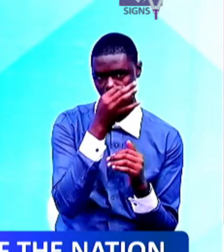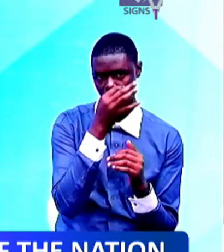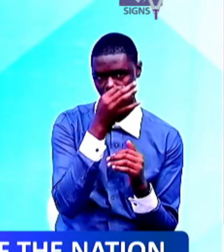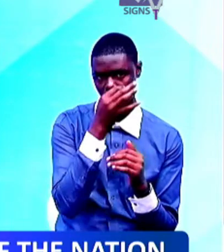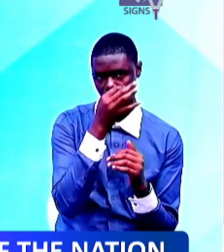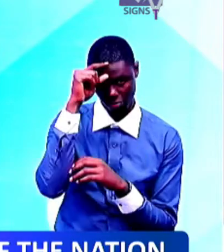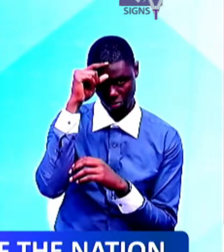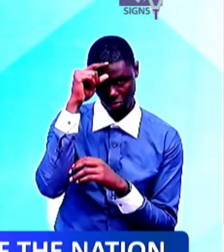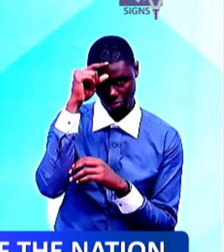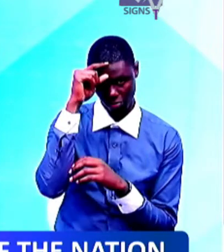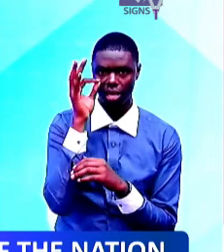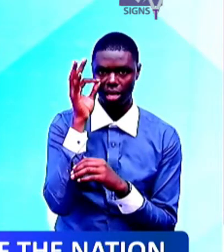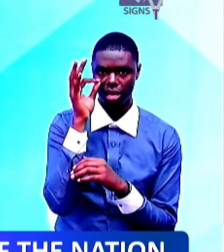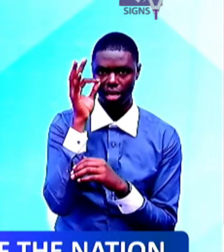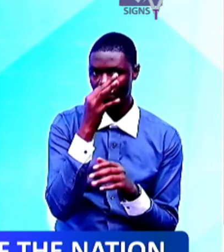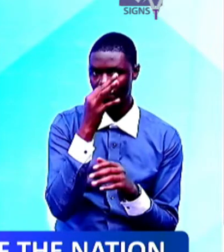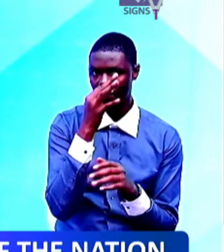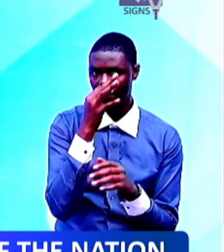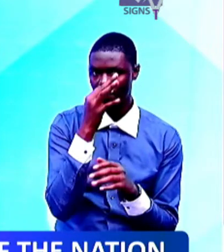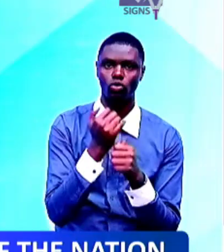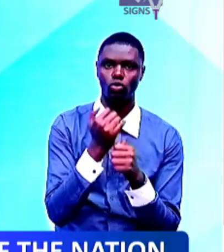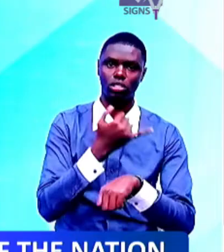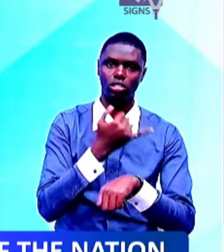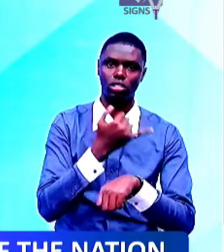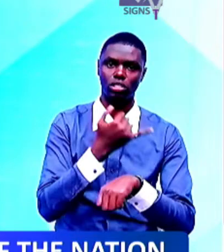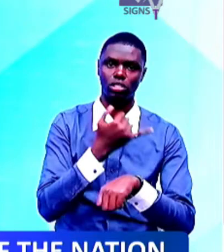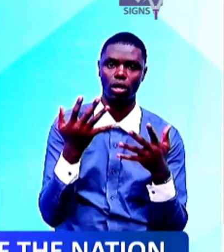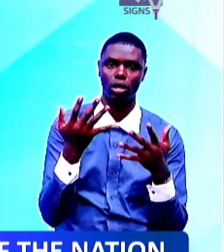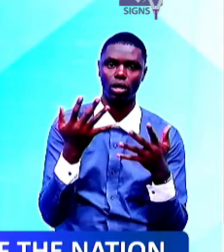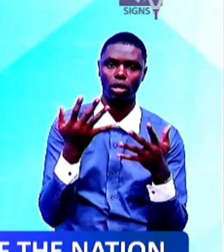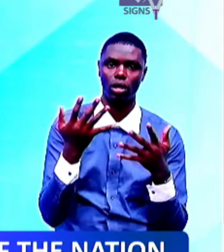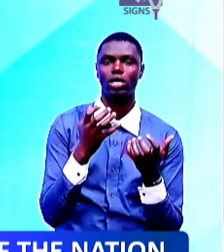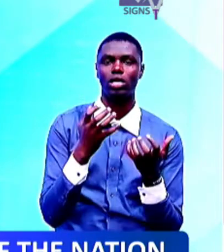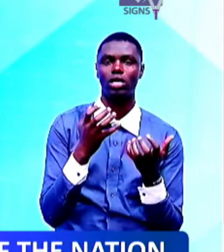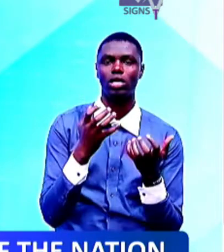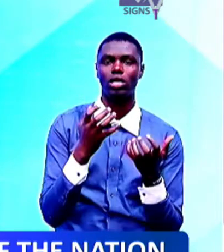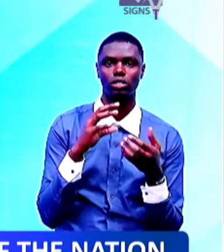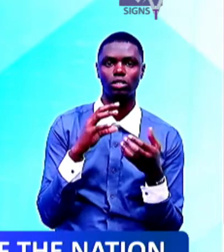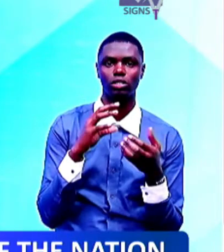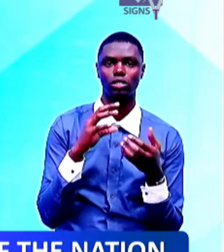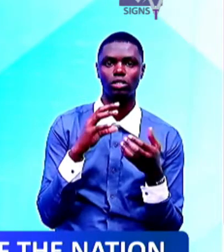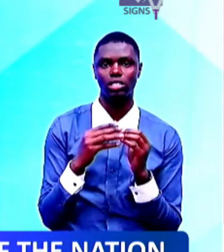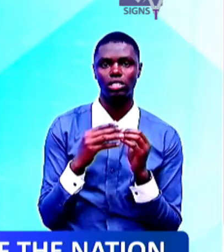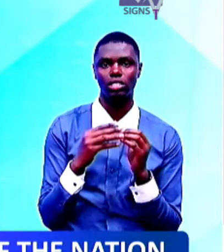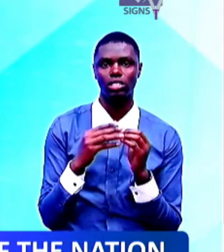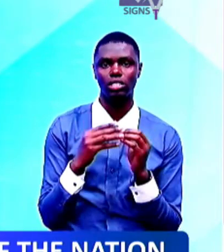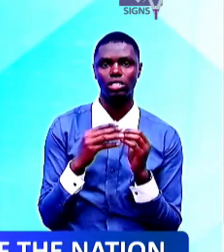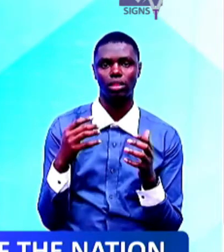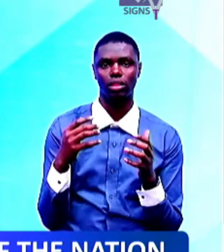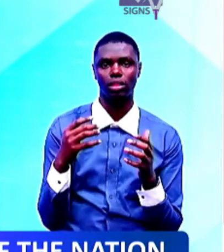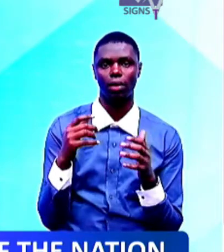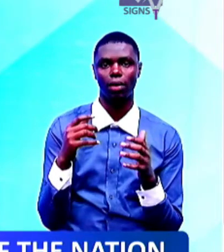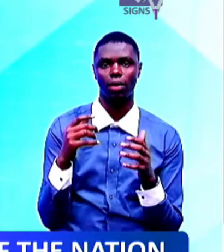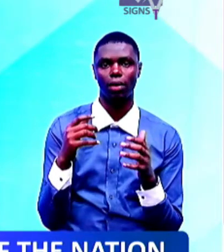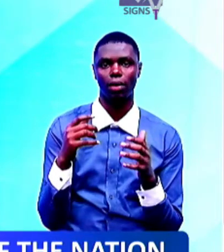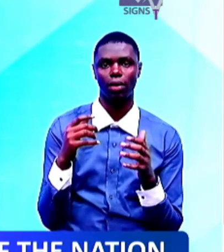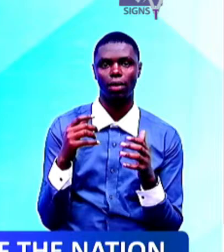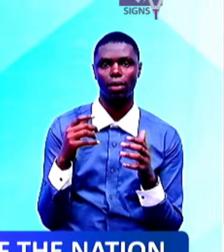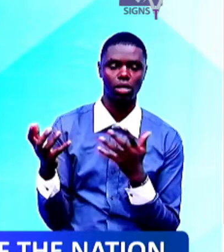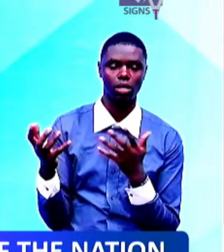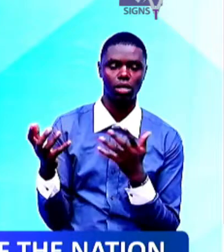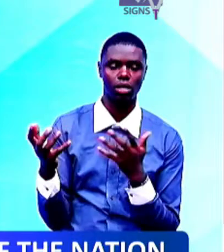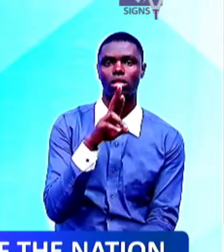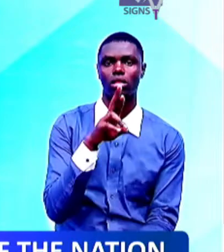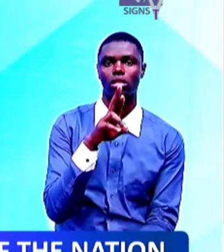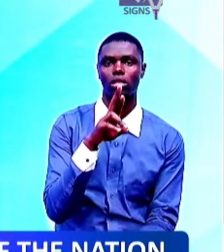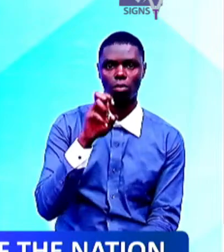Kibaki destroyed institutions where people are supposed to create wealth in terms of manufacturing and production. Then he created a brokerage economy where you